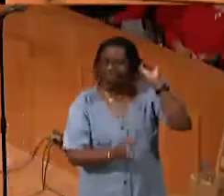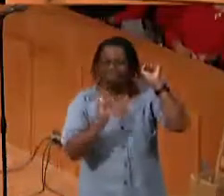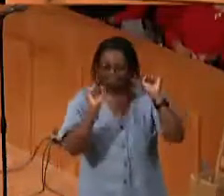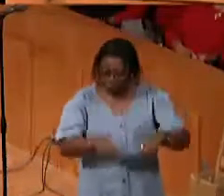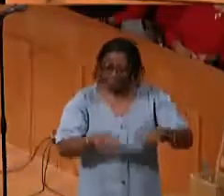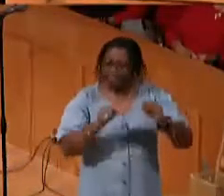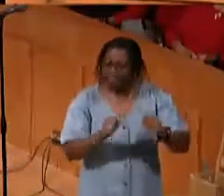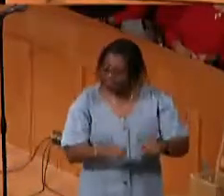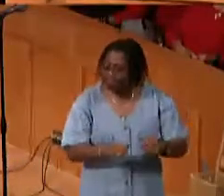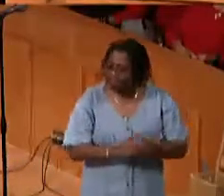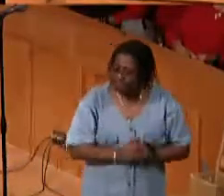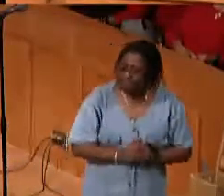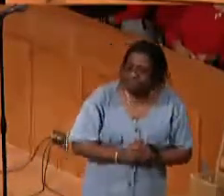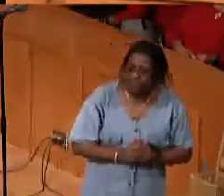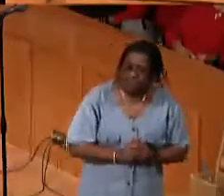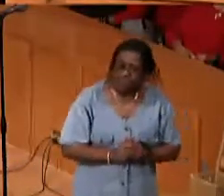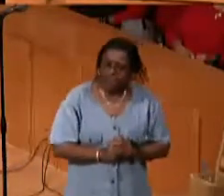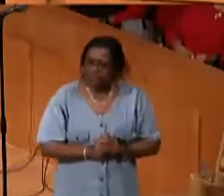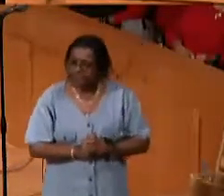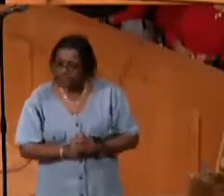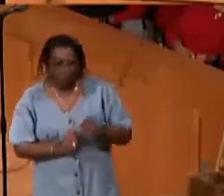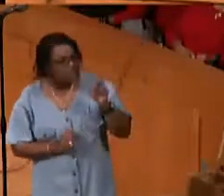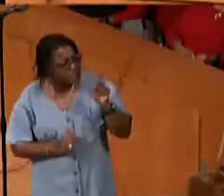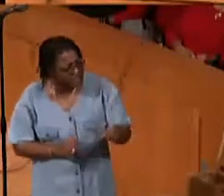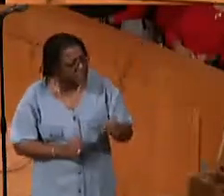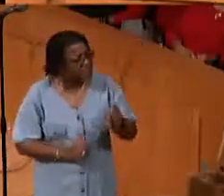We got to get savvy and we got to have a comeback.